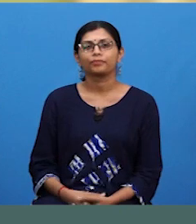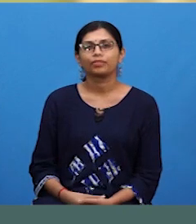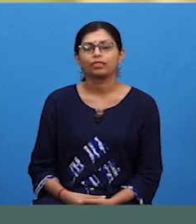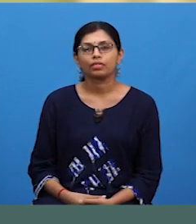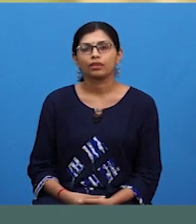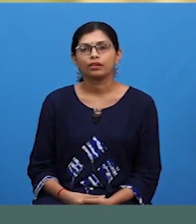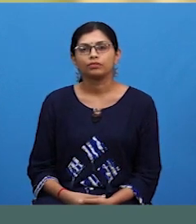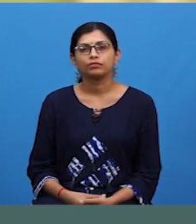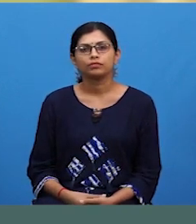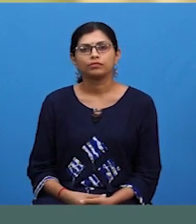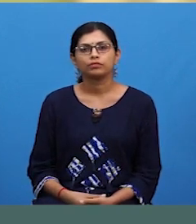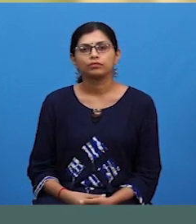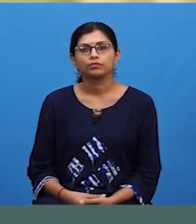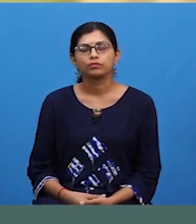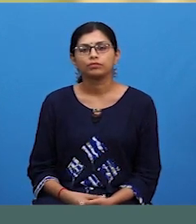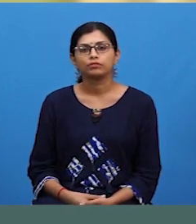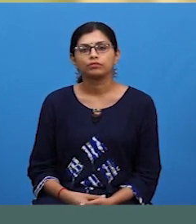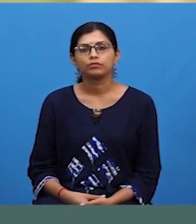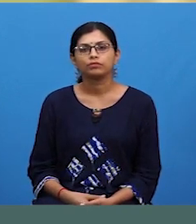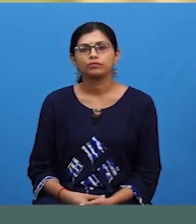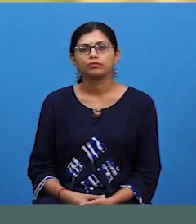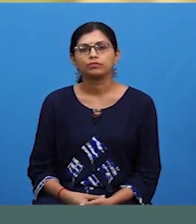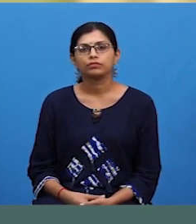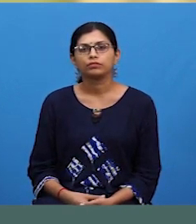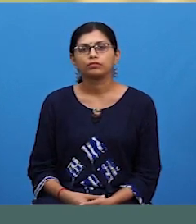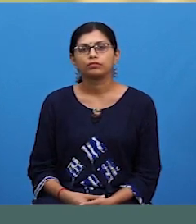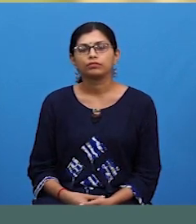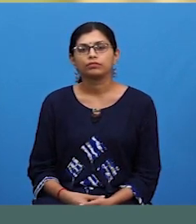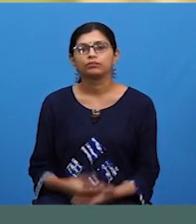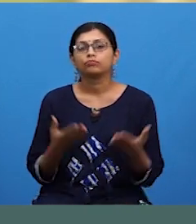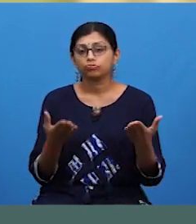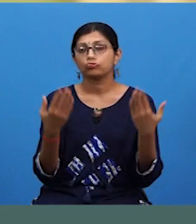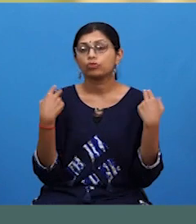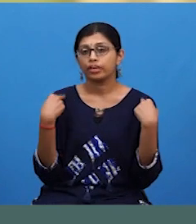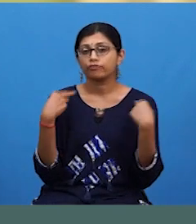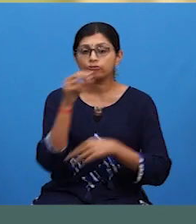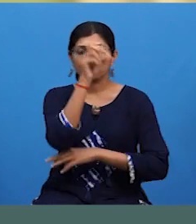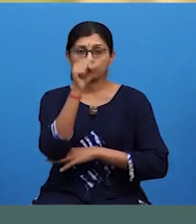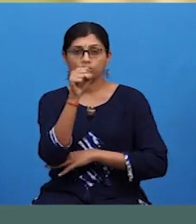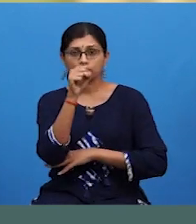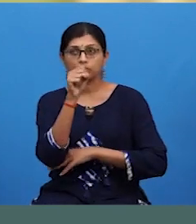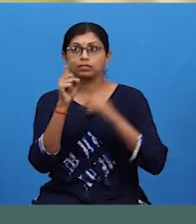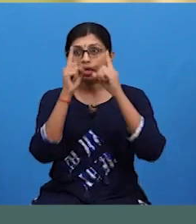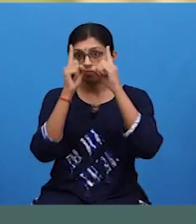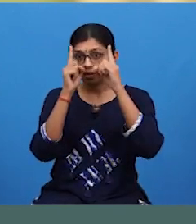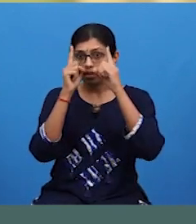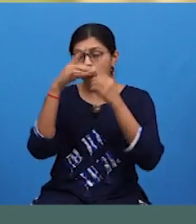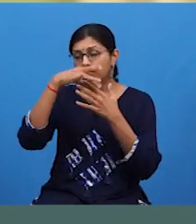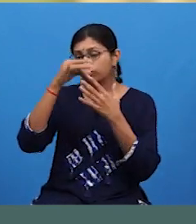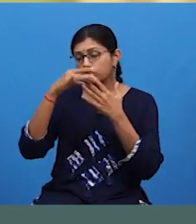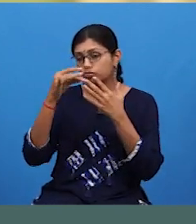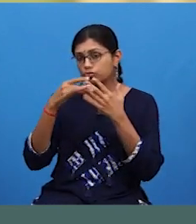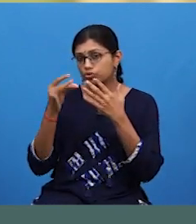time around, you will be given a series of questions and you have to choose either